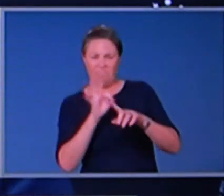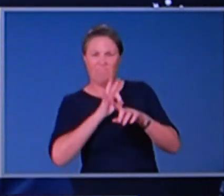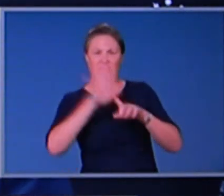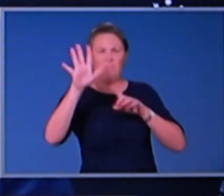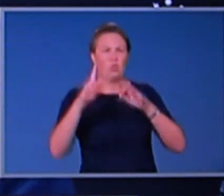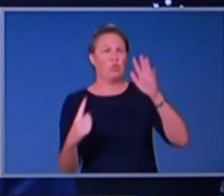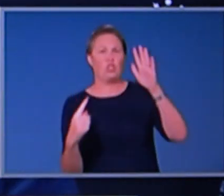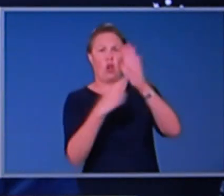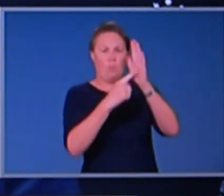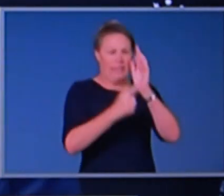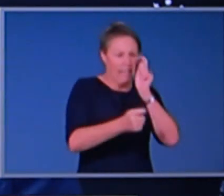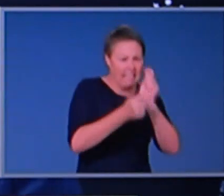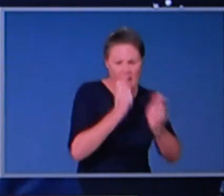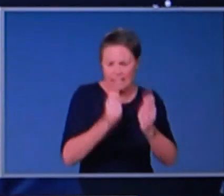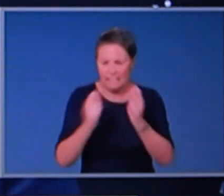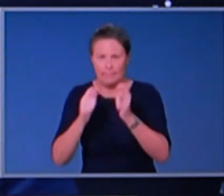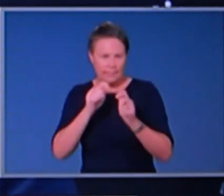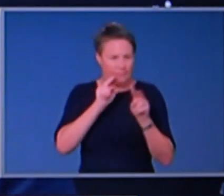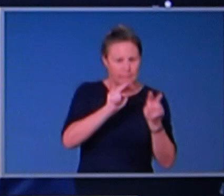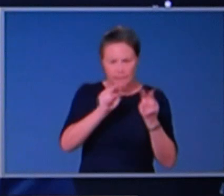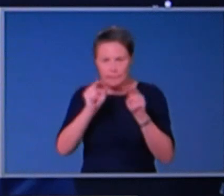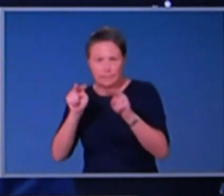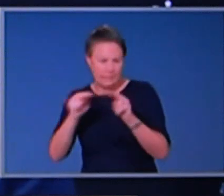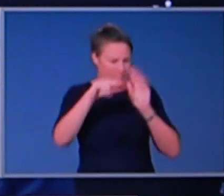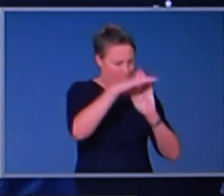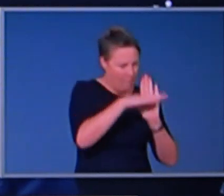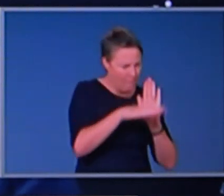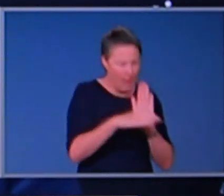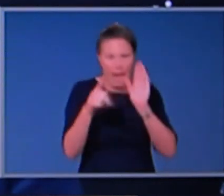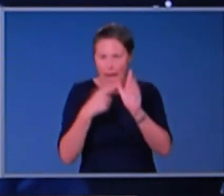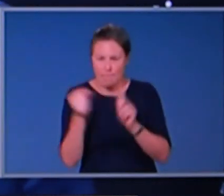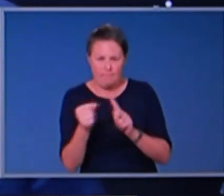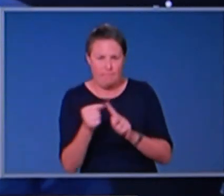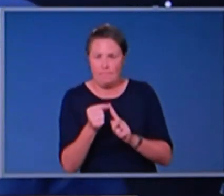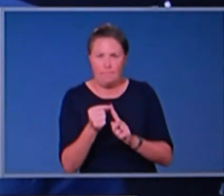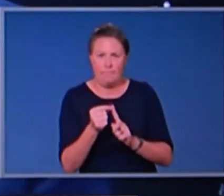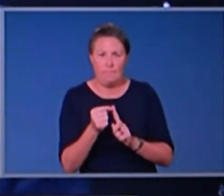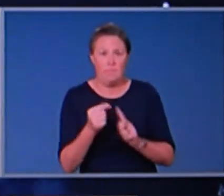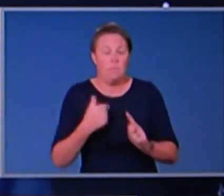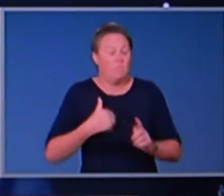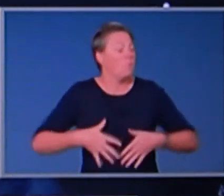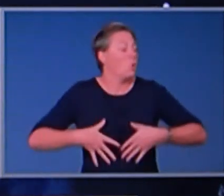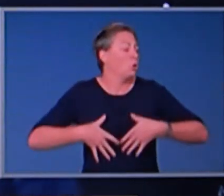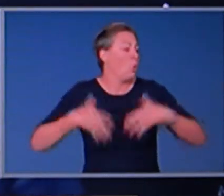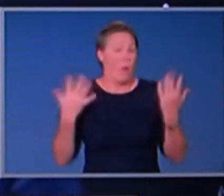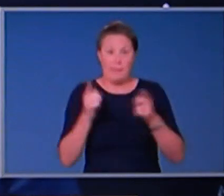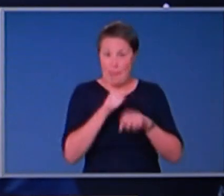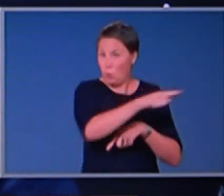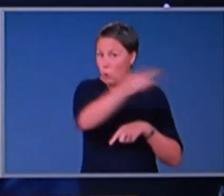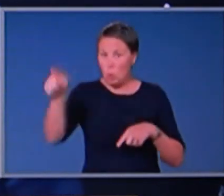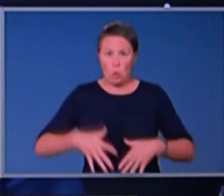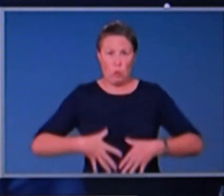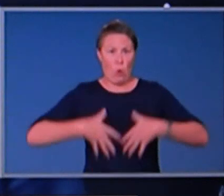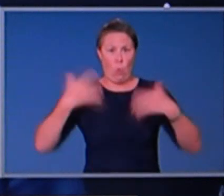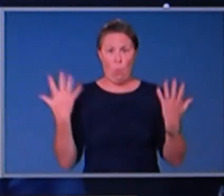health and surveillance regime before we relax any measures. No Australian wants to see hundreds of people